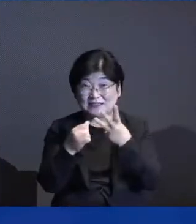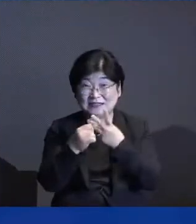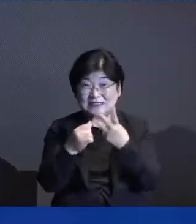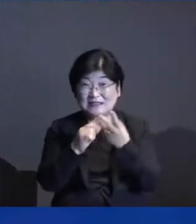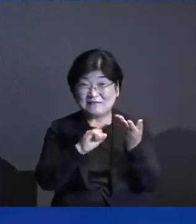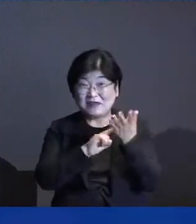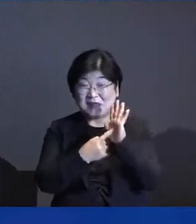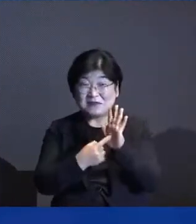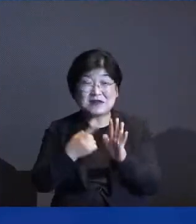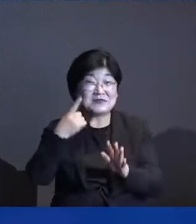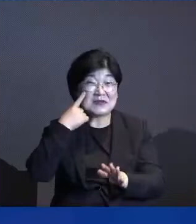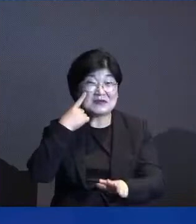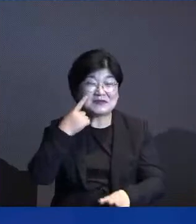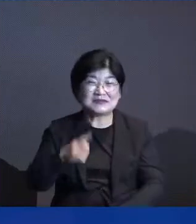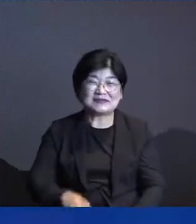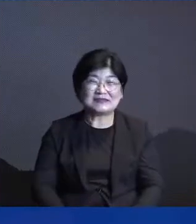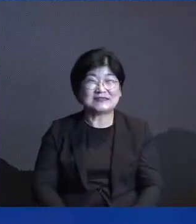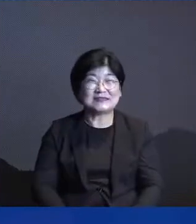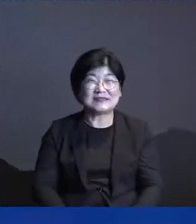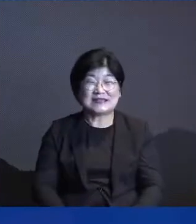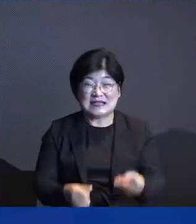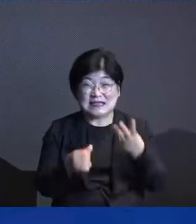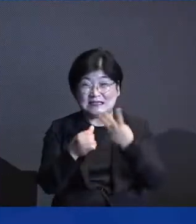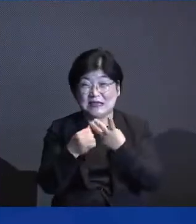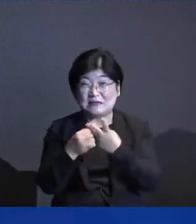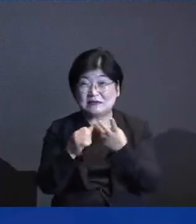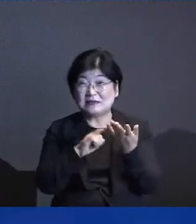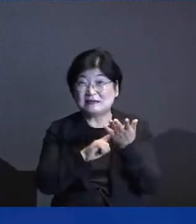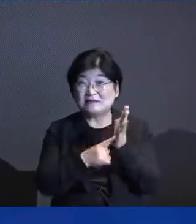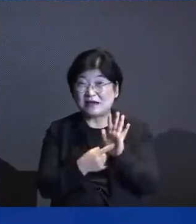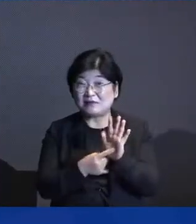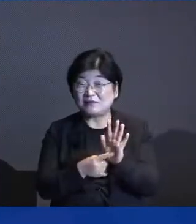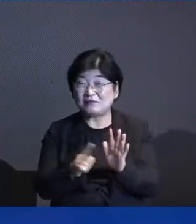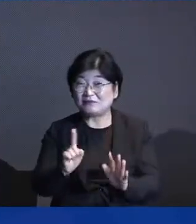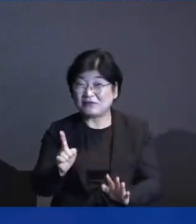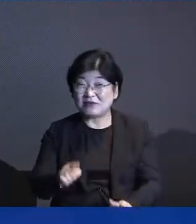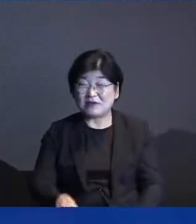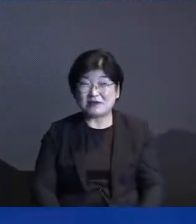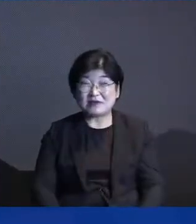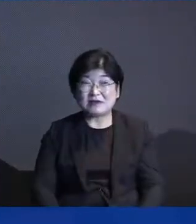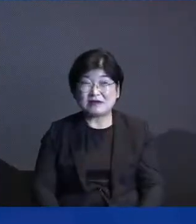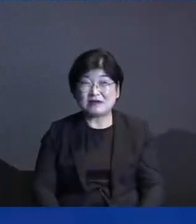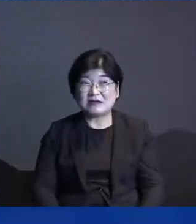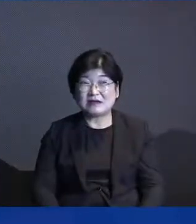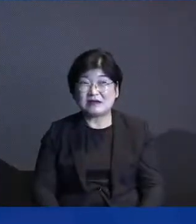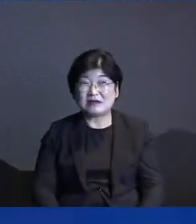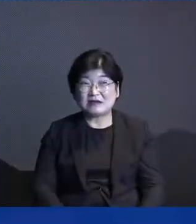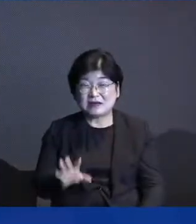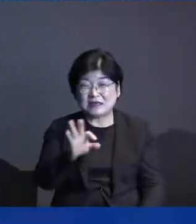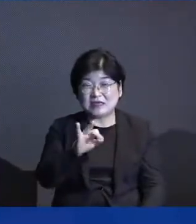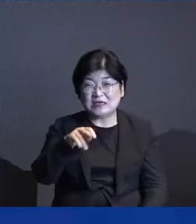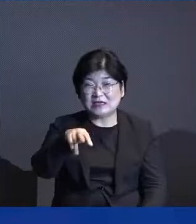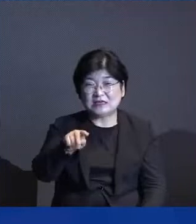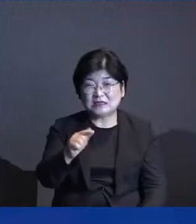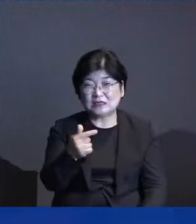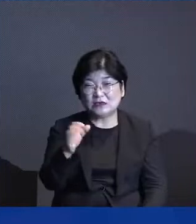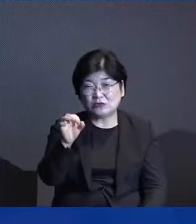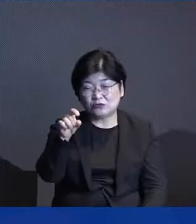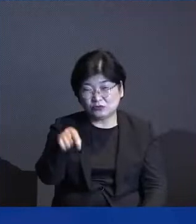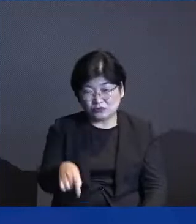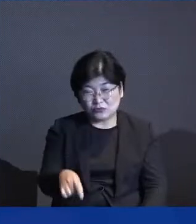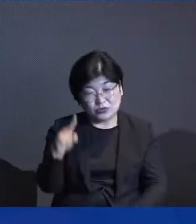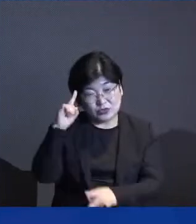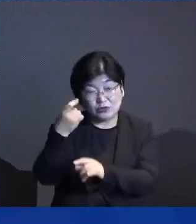presentation. So last presenter is Dr. Sunwoo Lee. Her presentation title